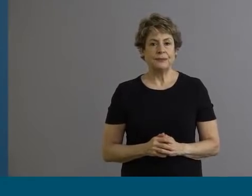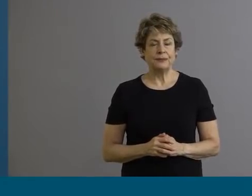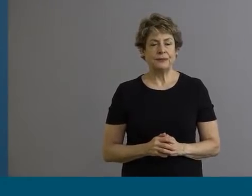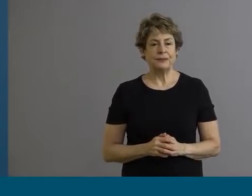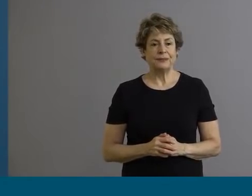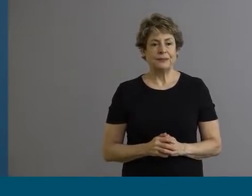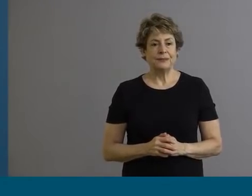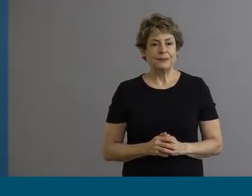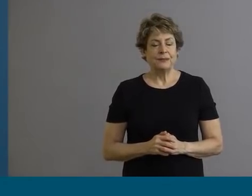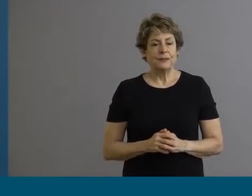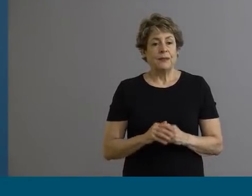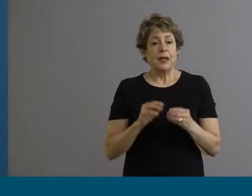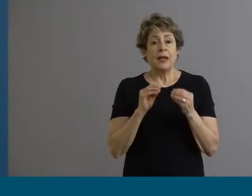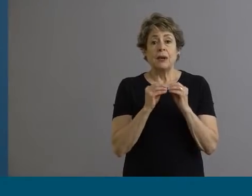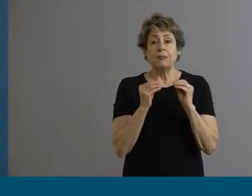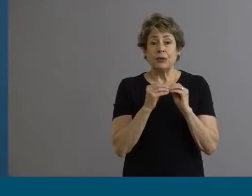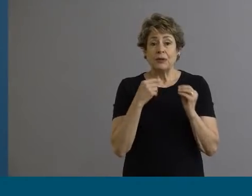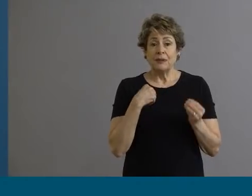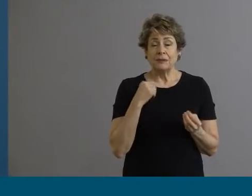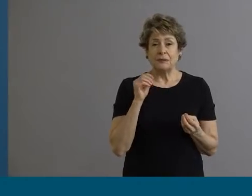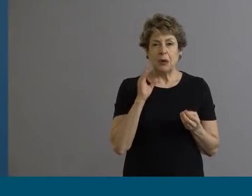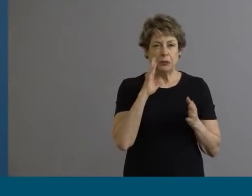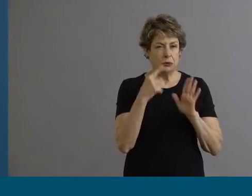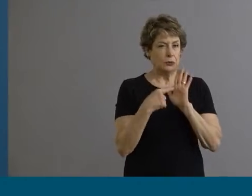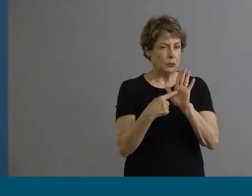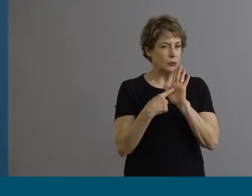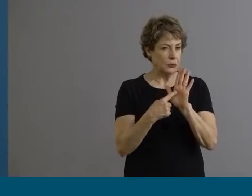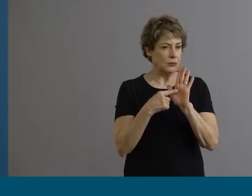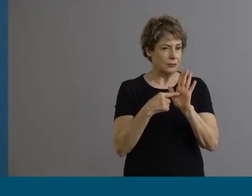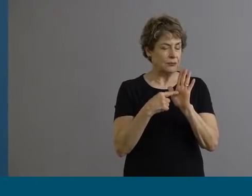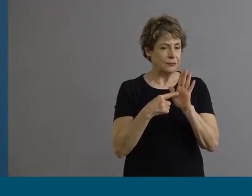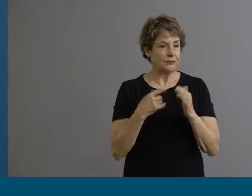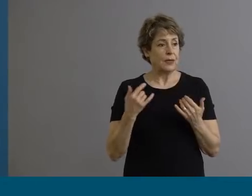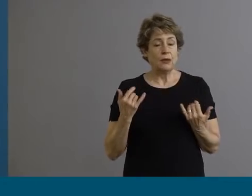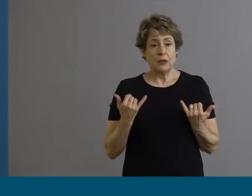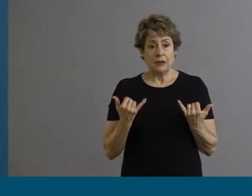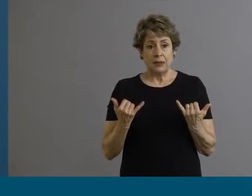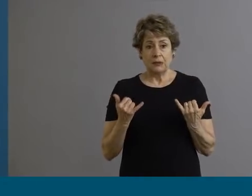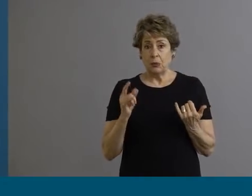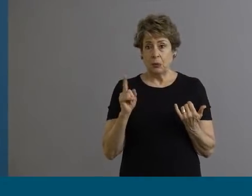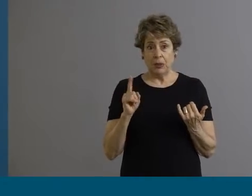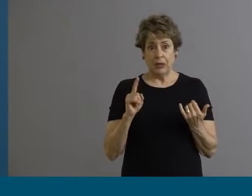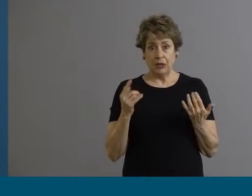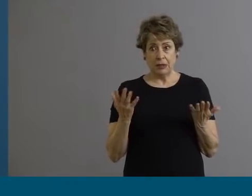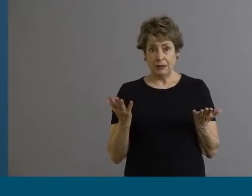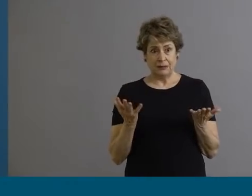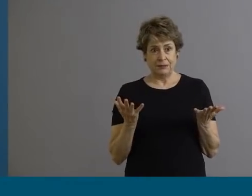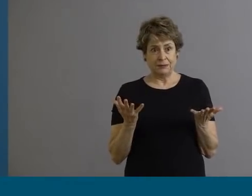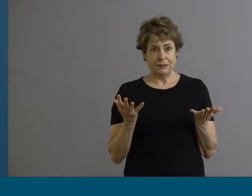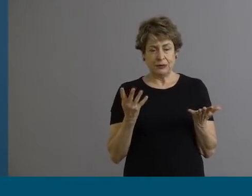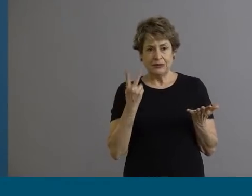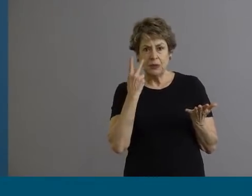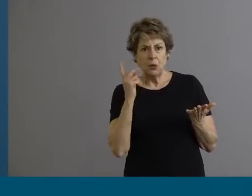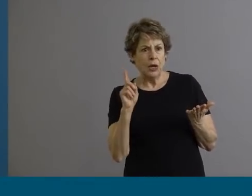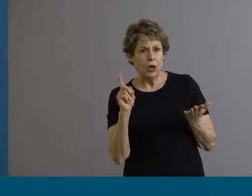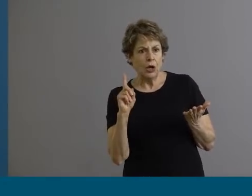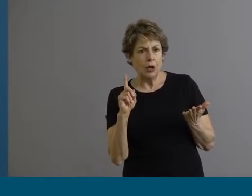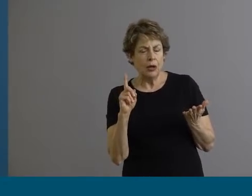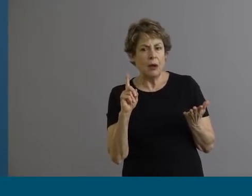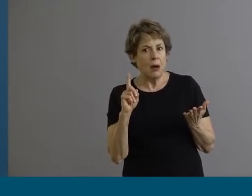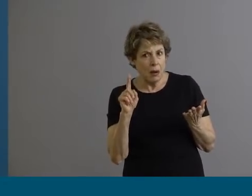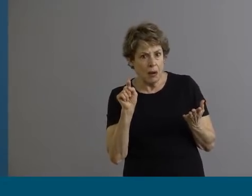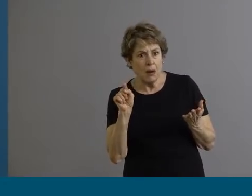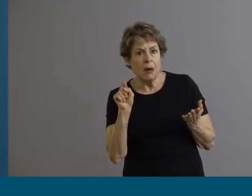These numbers are going to show where we are and also where we're making some progress and what